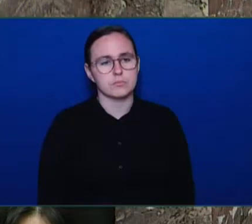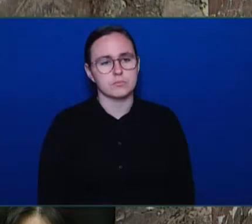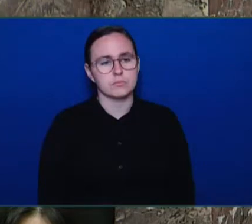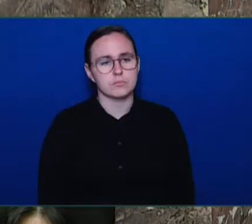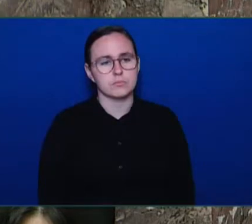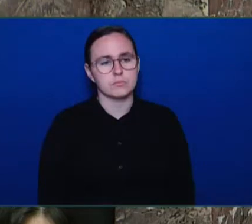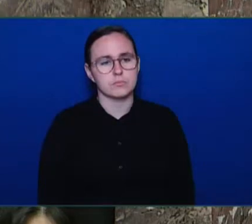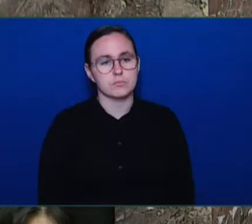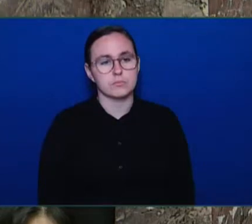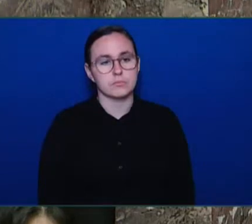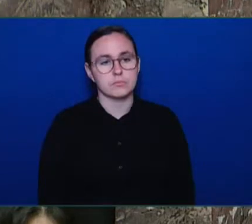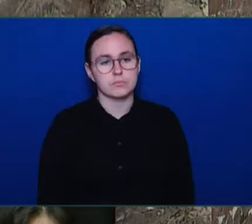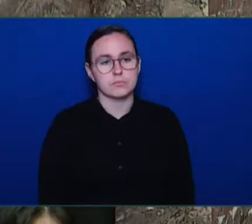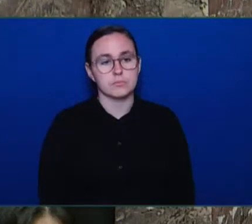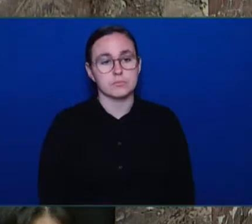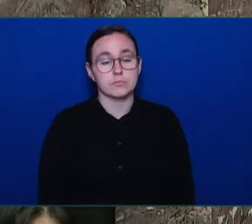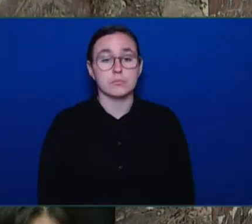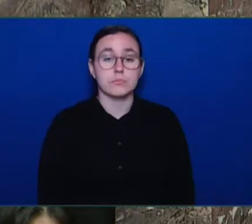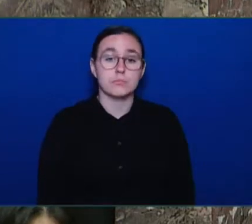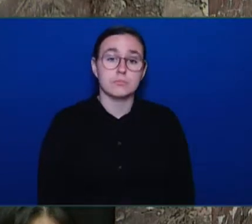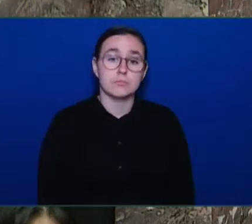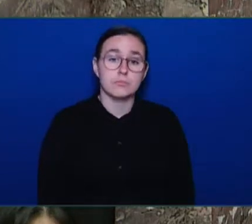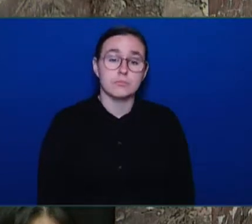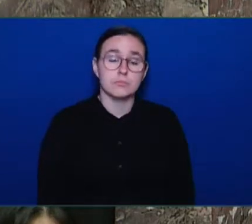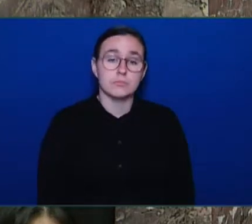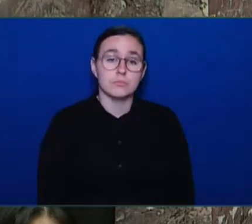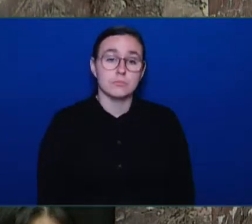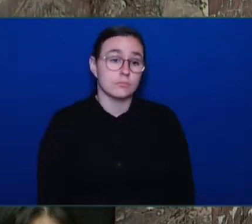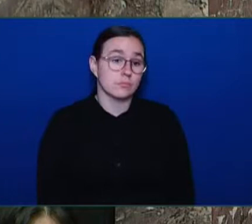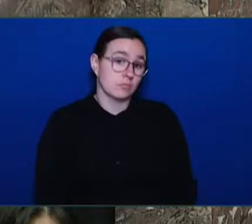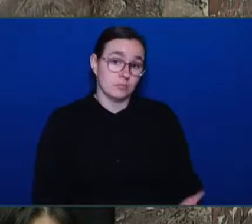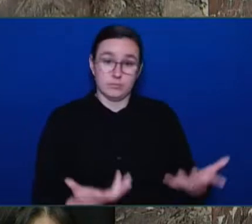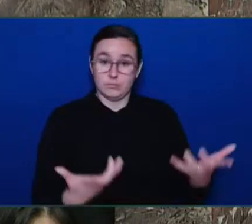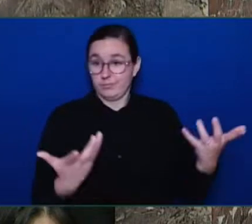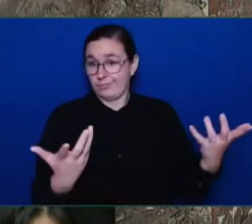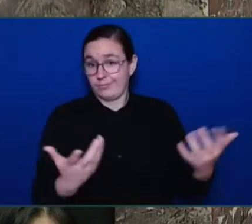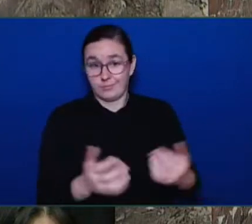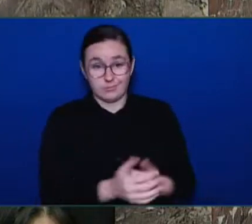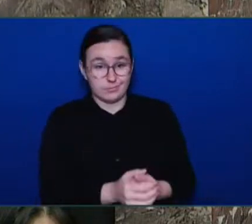Honourable Speaker, perhaps I'll let the opposition have its discussions.